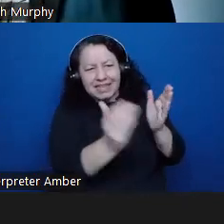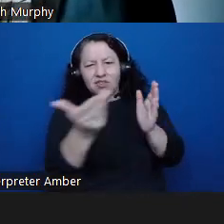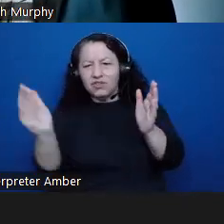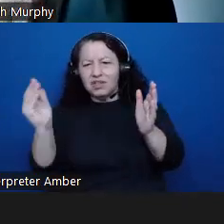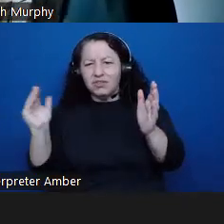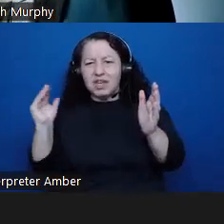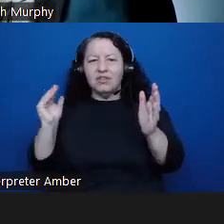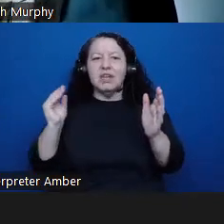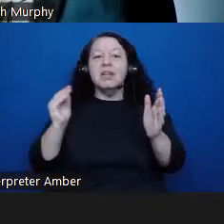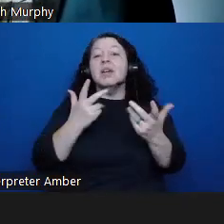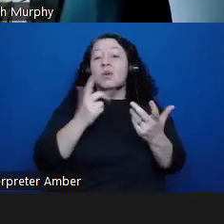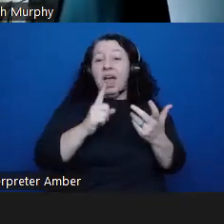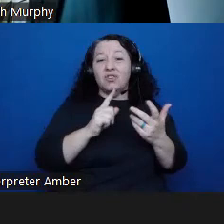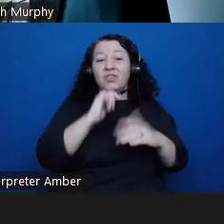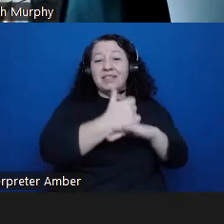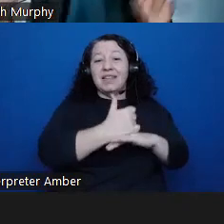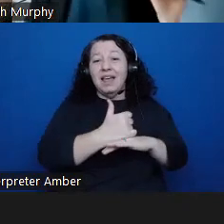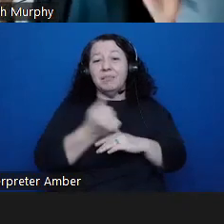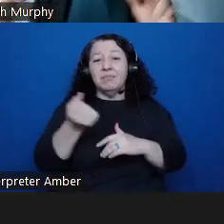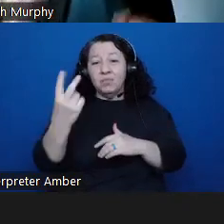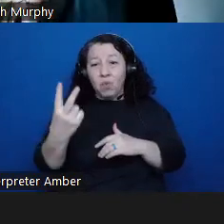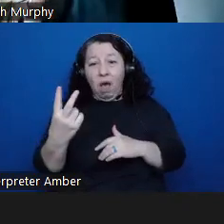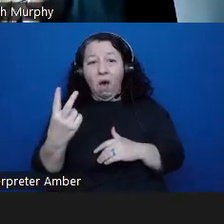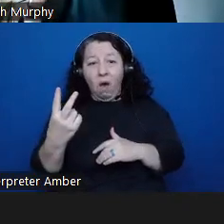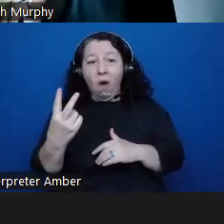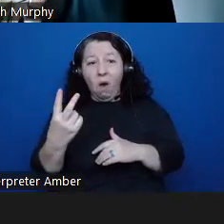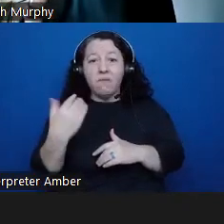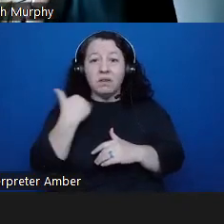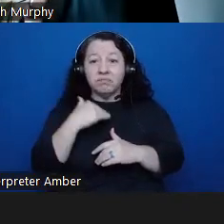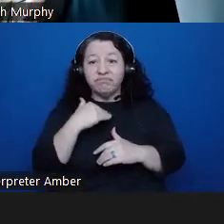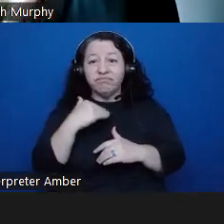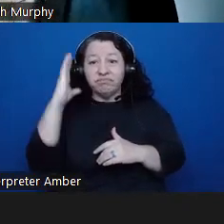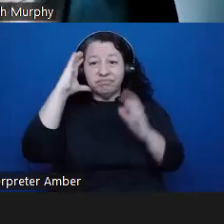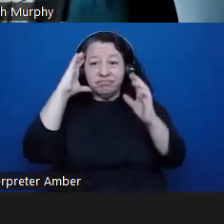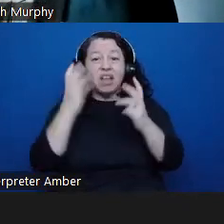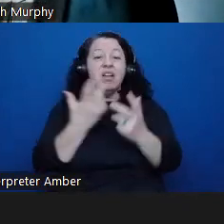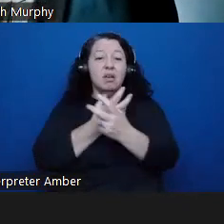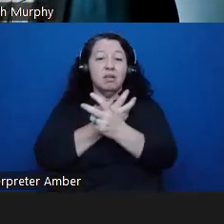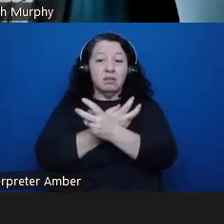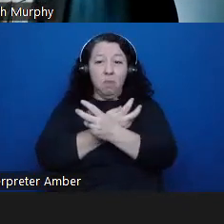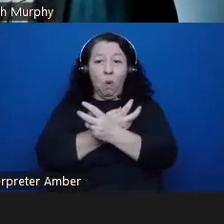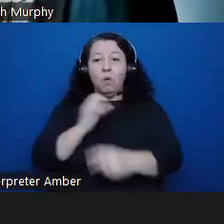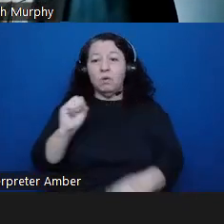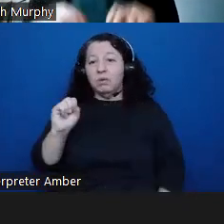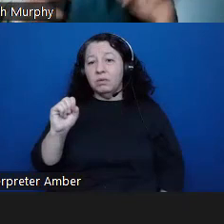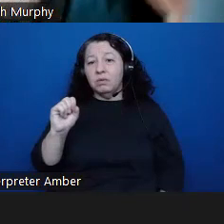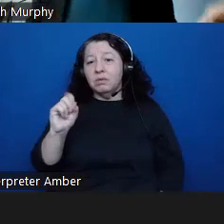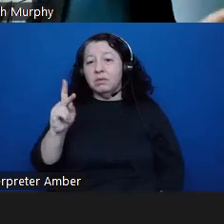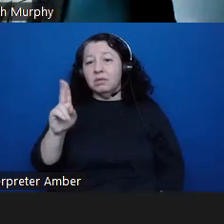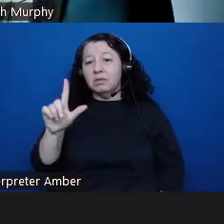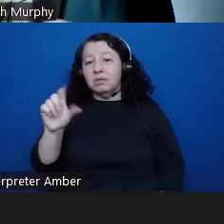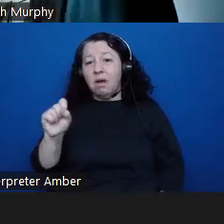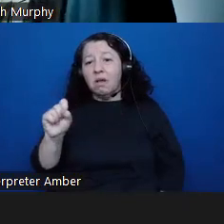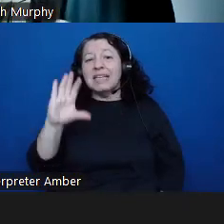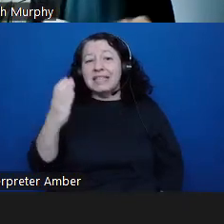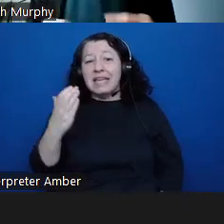skulls. It was described in publication as a, quote, family mausoleum. And the funerary site was maintained while